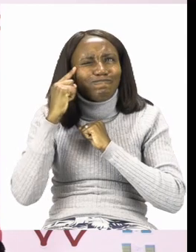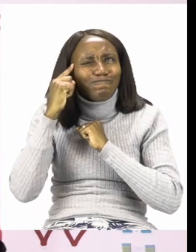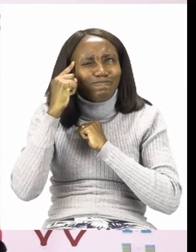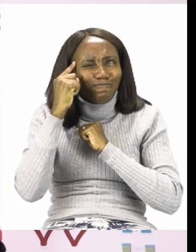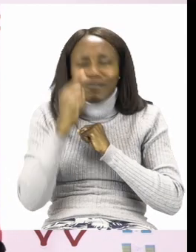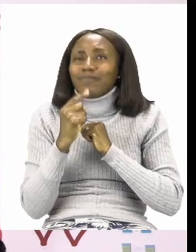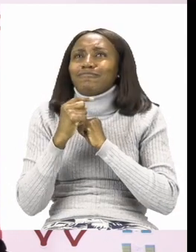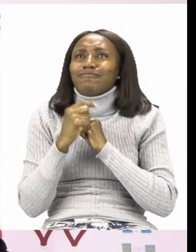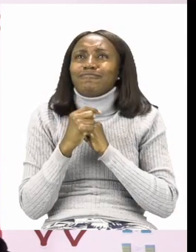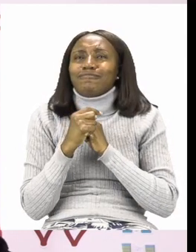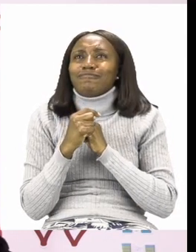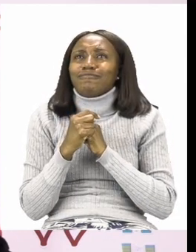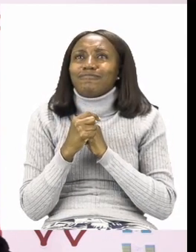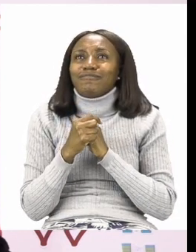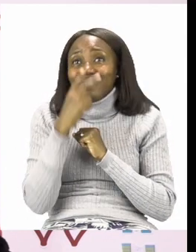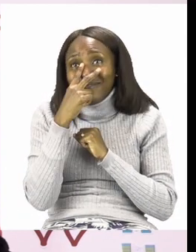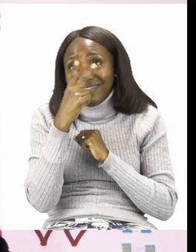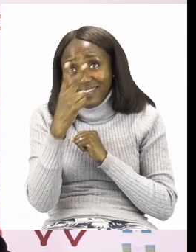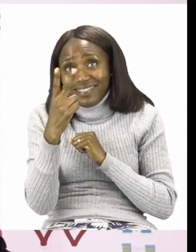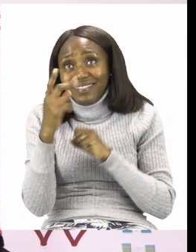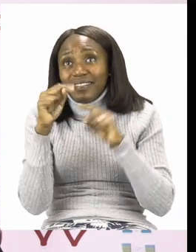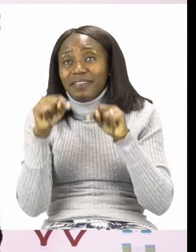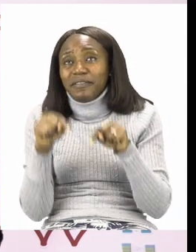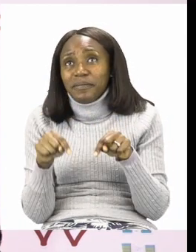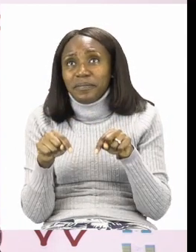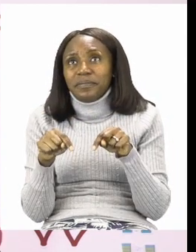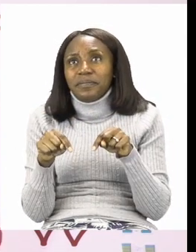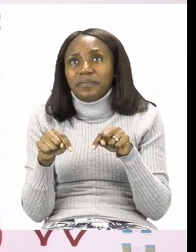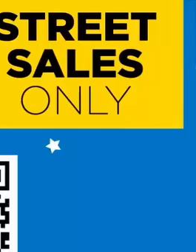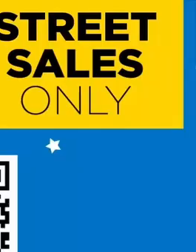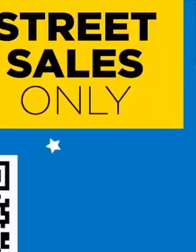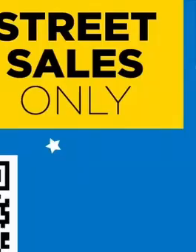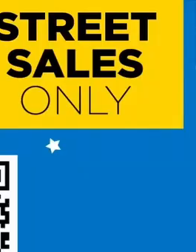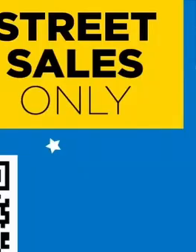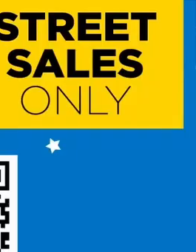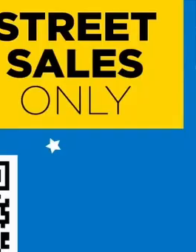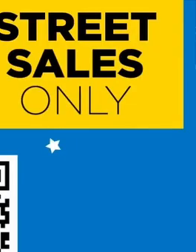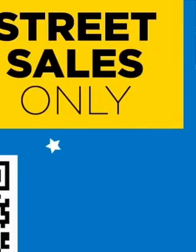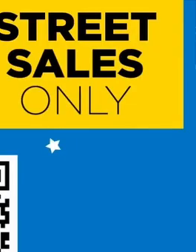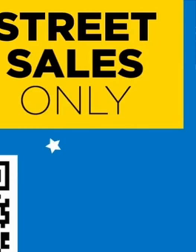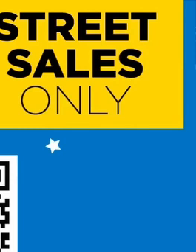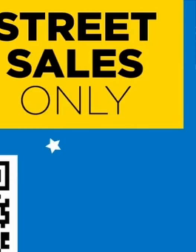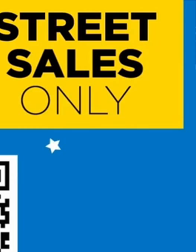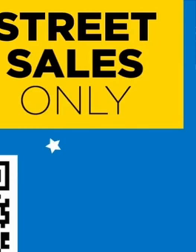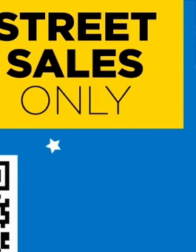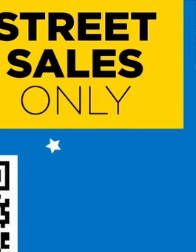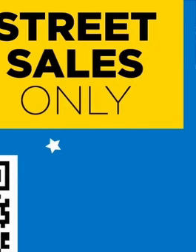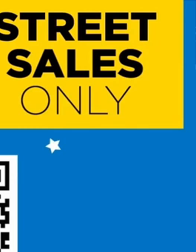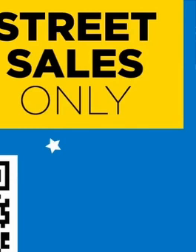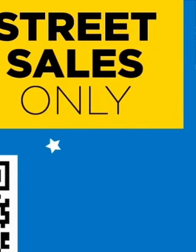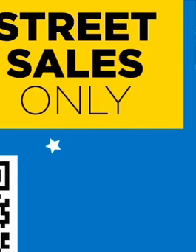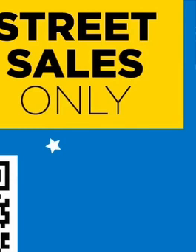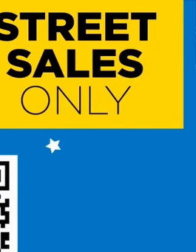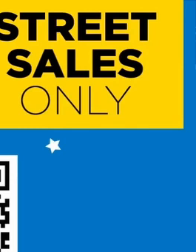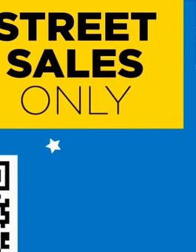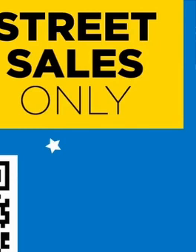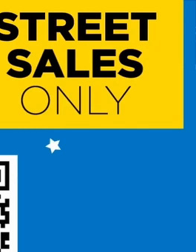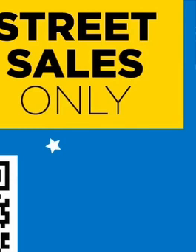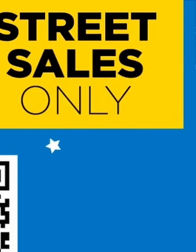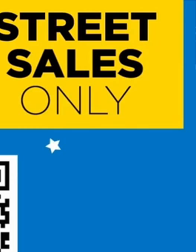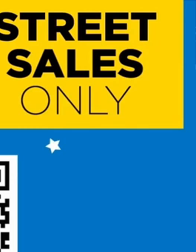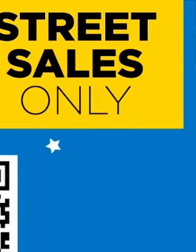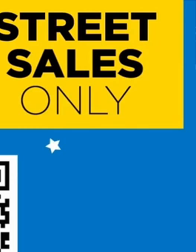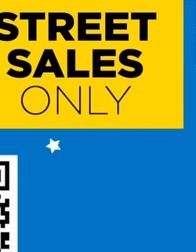answer. We'll see you back shortly. Follow us on MyZone Facebook Active Kids to watch your